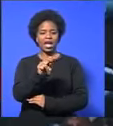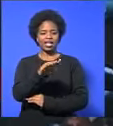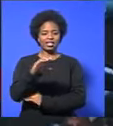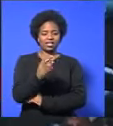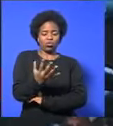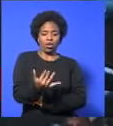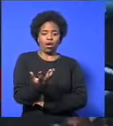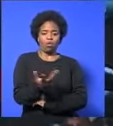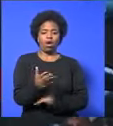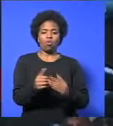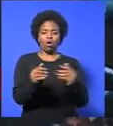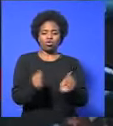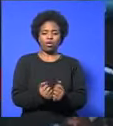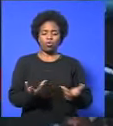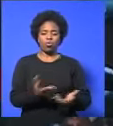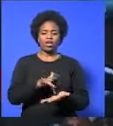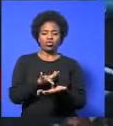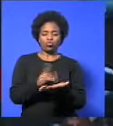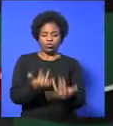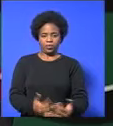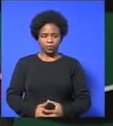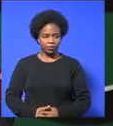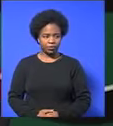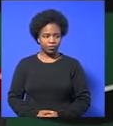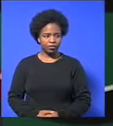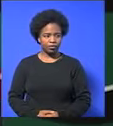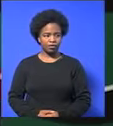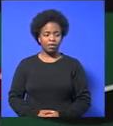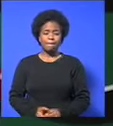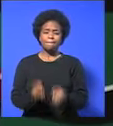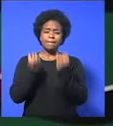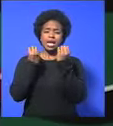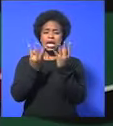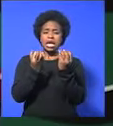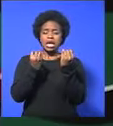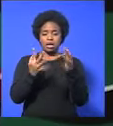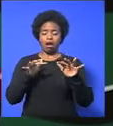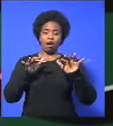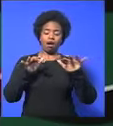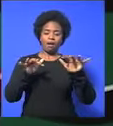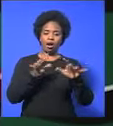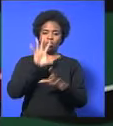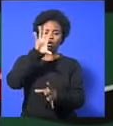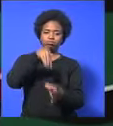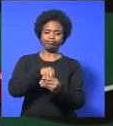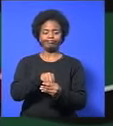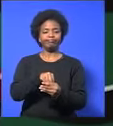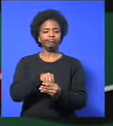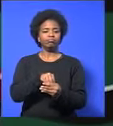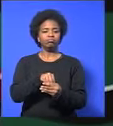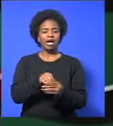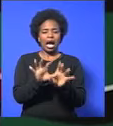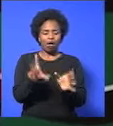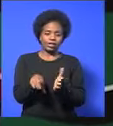Manifesto Consultative Workshop in Irene. Many of our people have become actively involved in